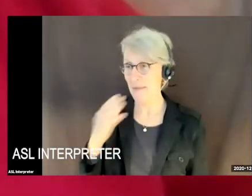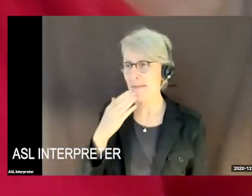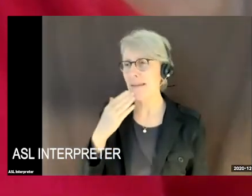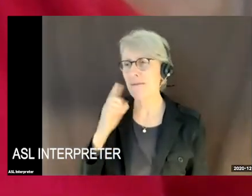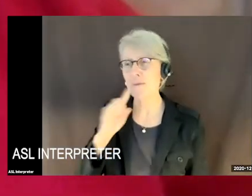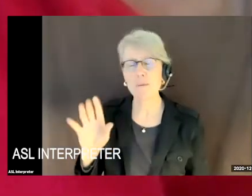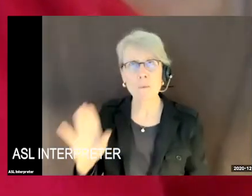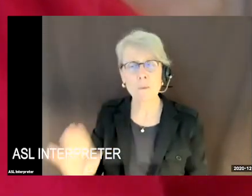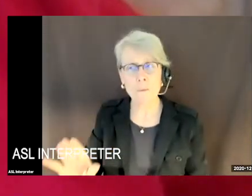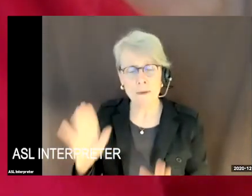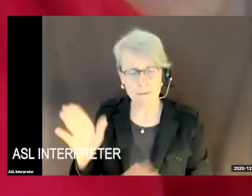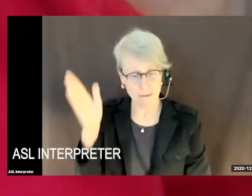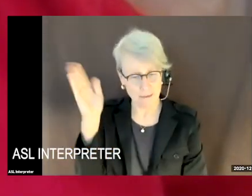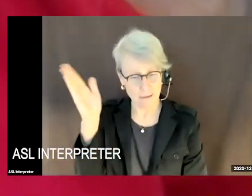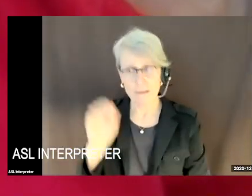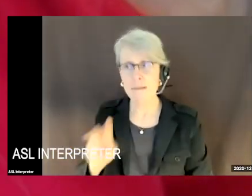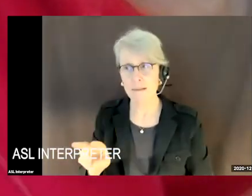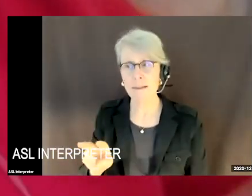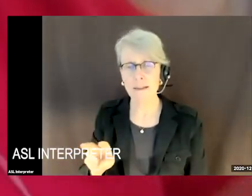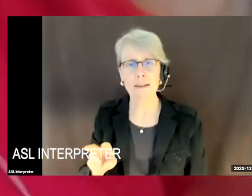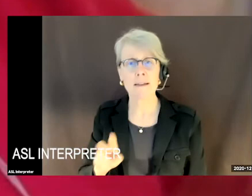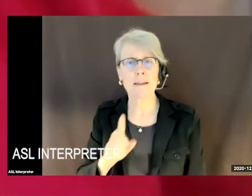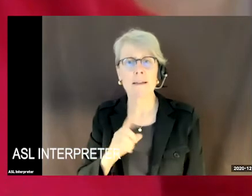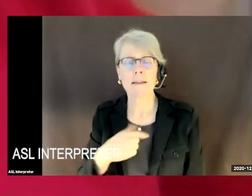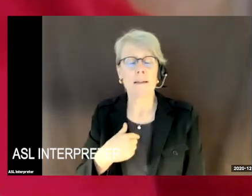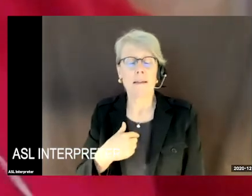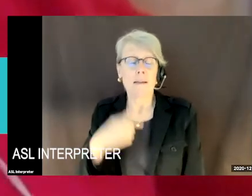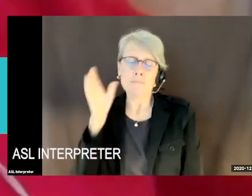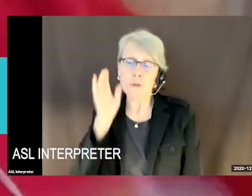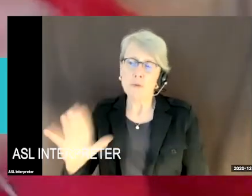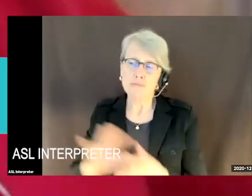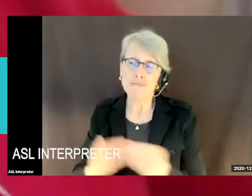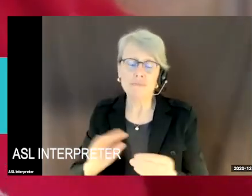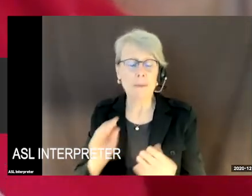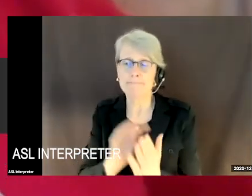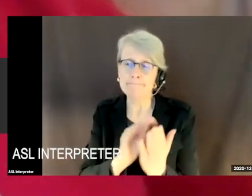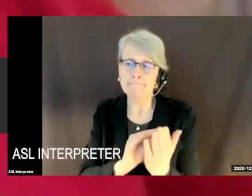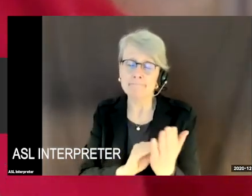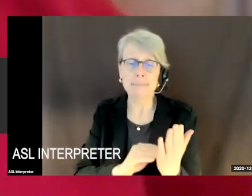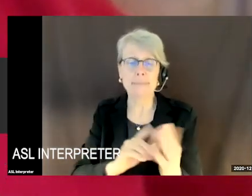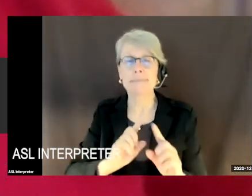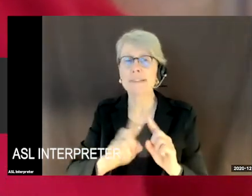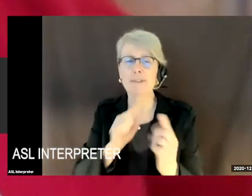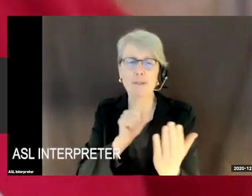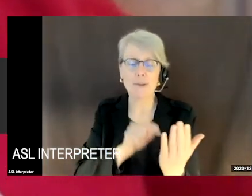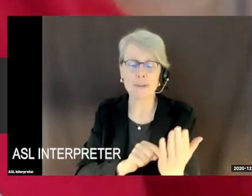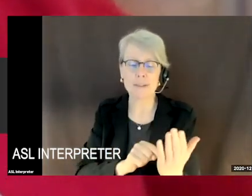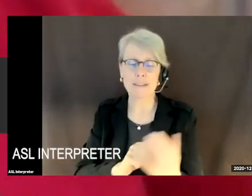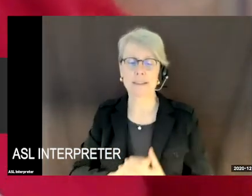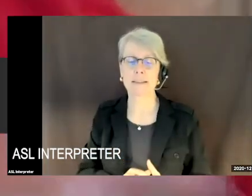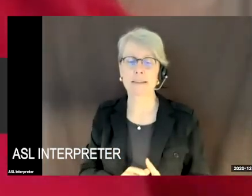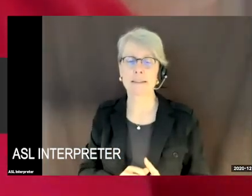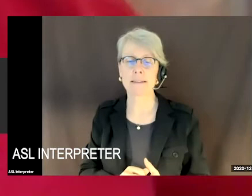so much for a fantastic presentation. I have so many thoughts listening to this, and I'm